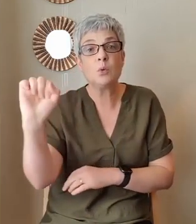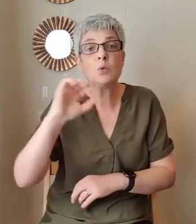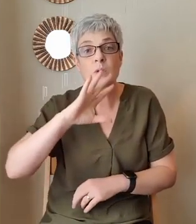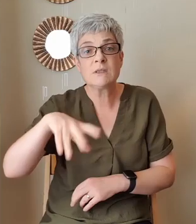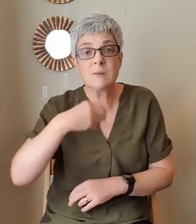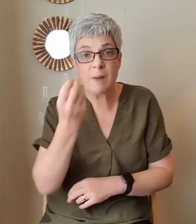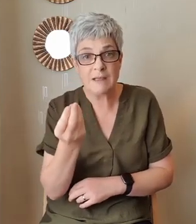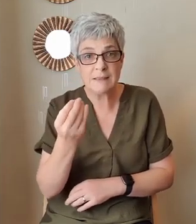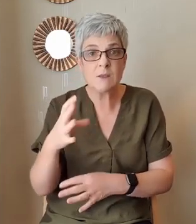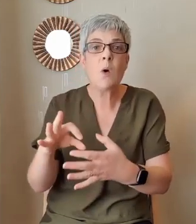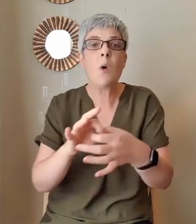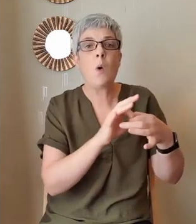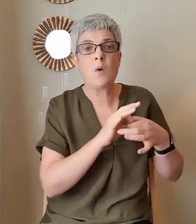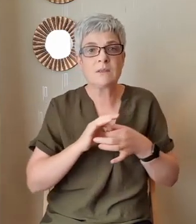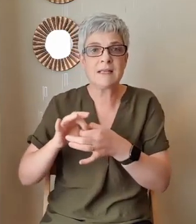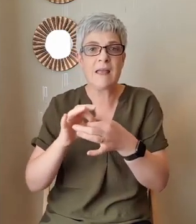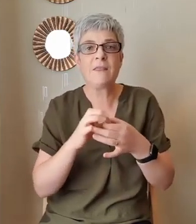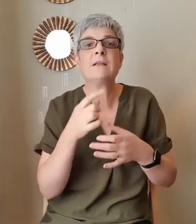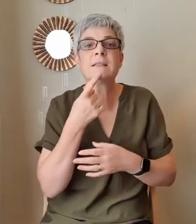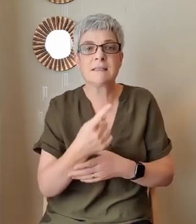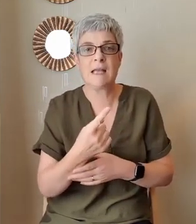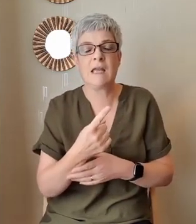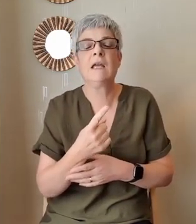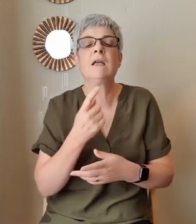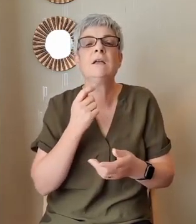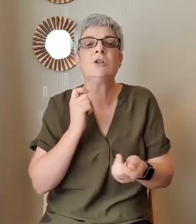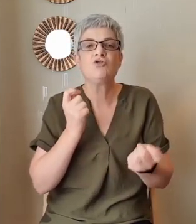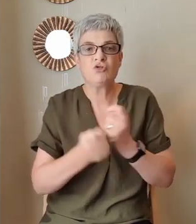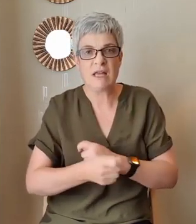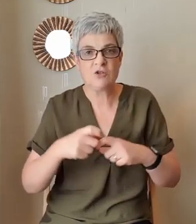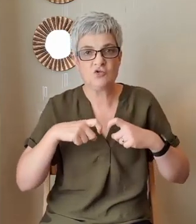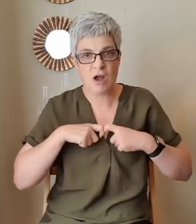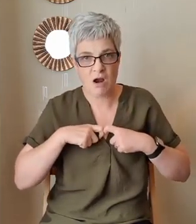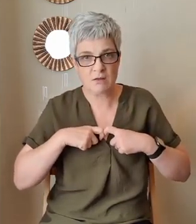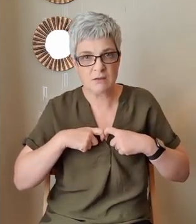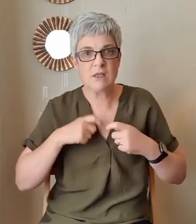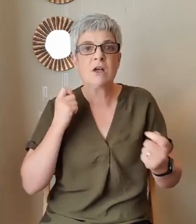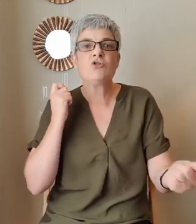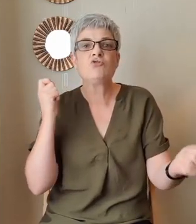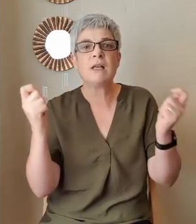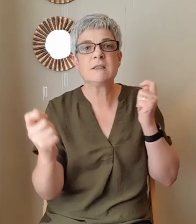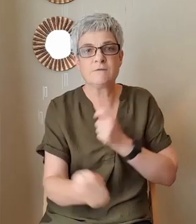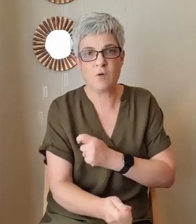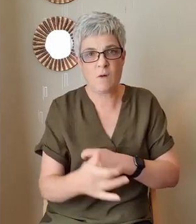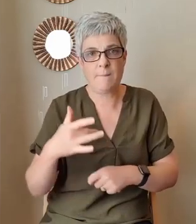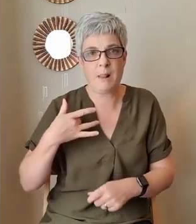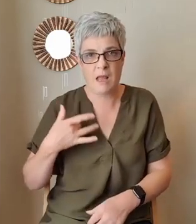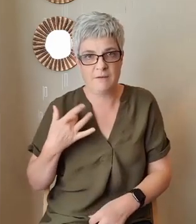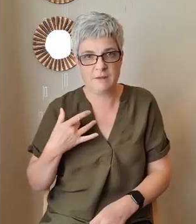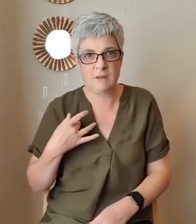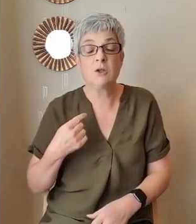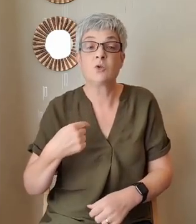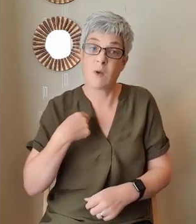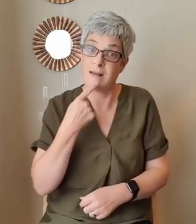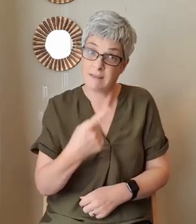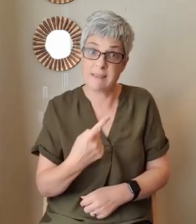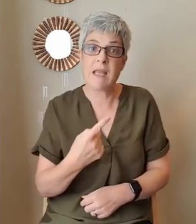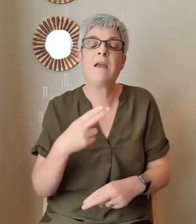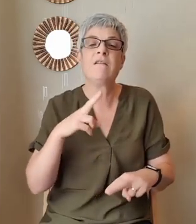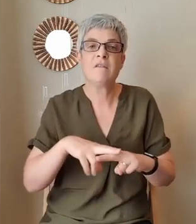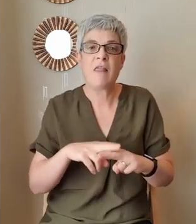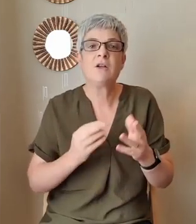Spirit, we all say together, change hearts, transform lives. So I'll say, Father, through your